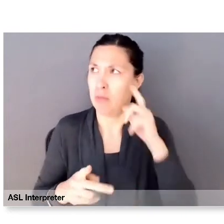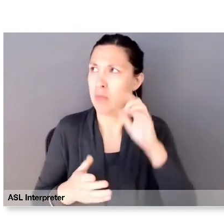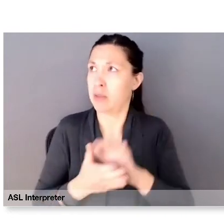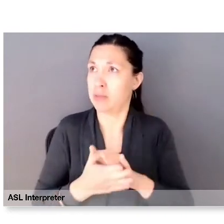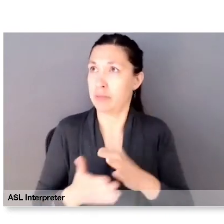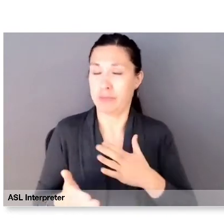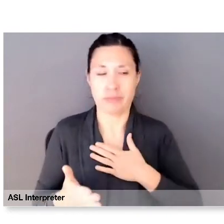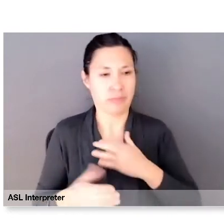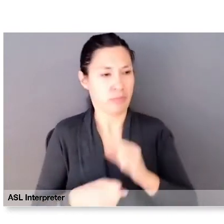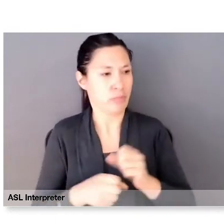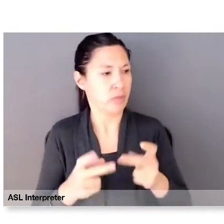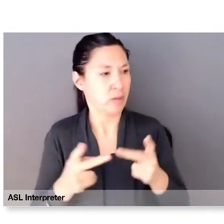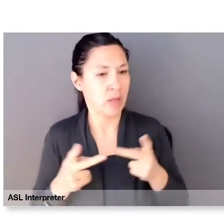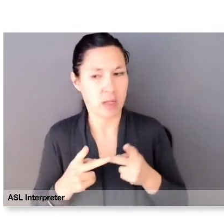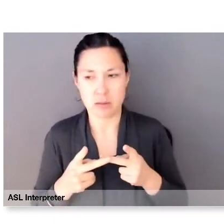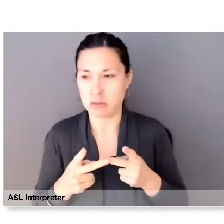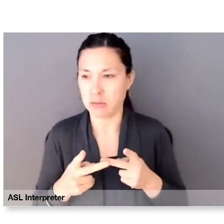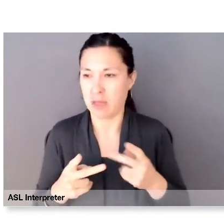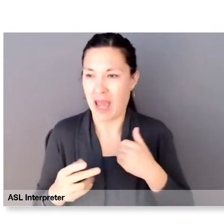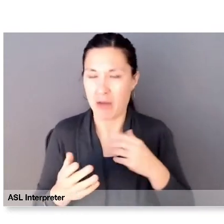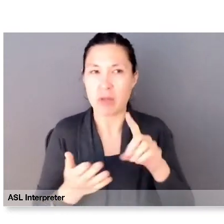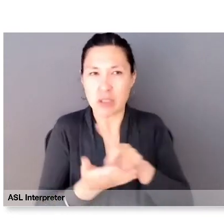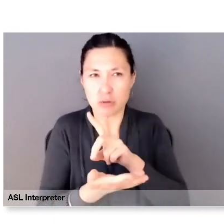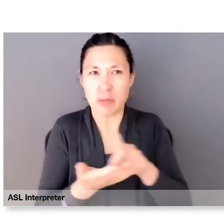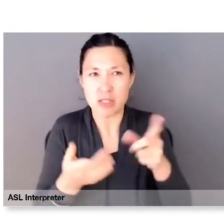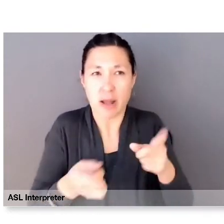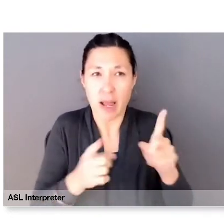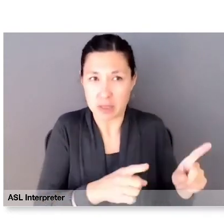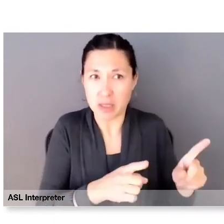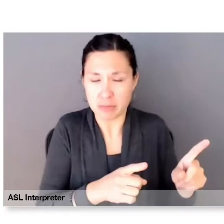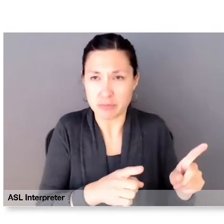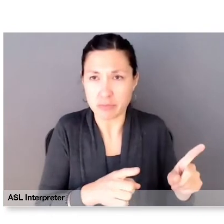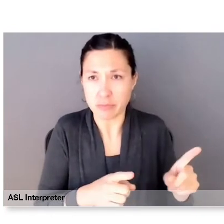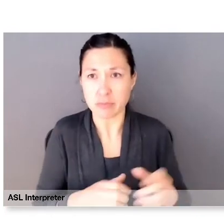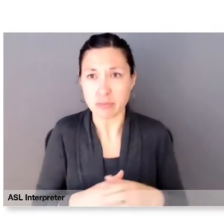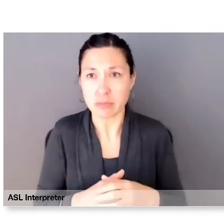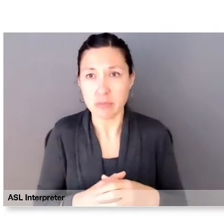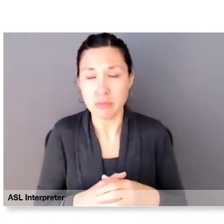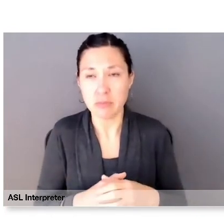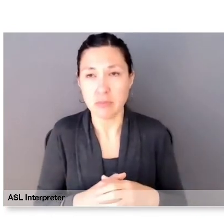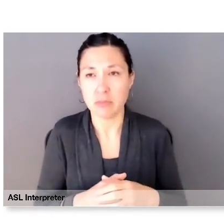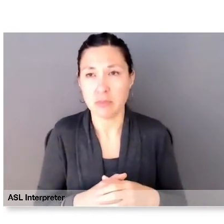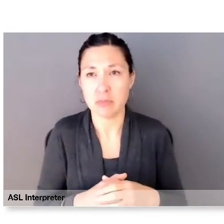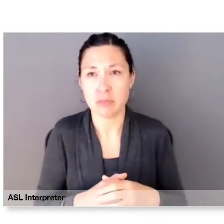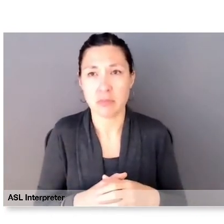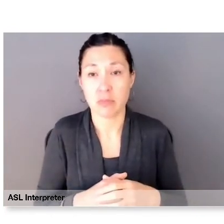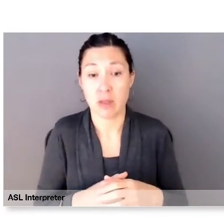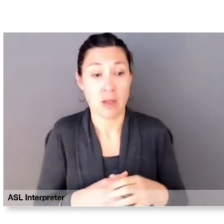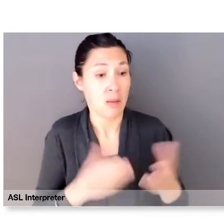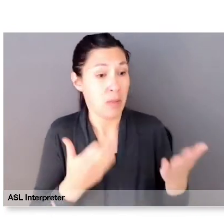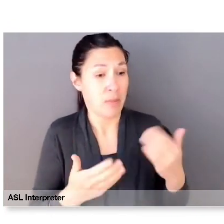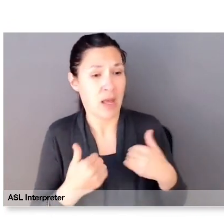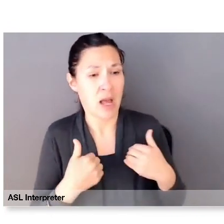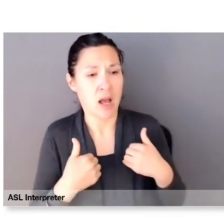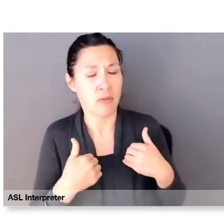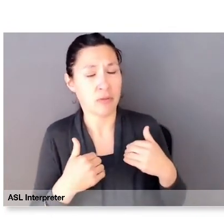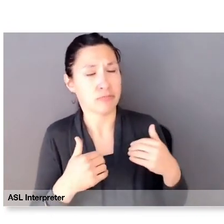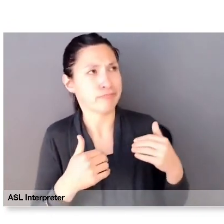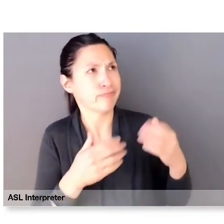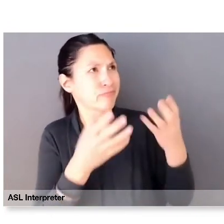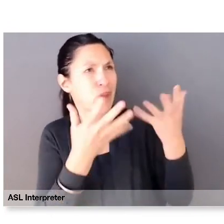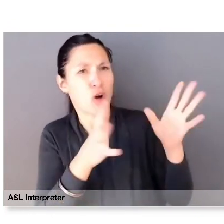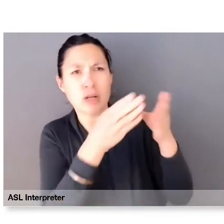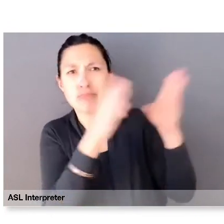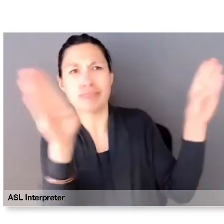workplace, is engaging in discriminatory behavior, even if we have enormous data about the aggregate effects of discrimination, we may not have much data